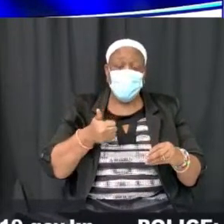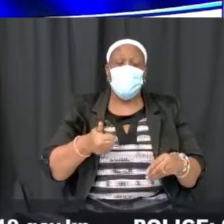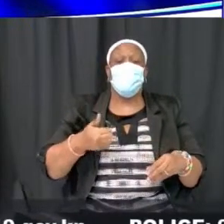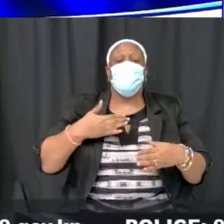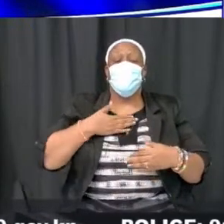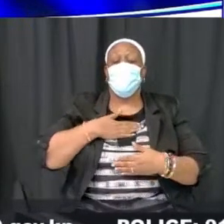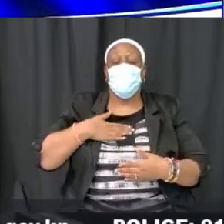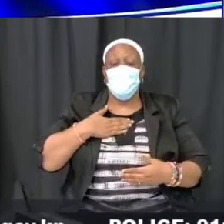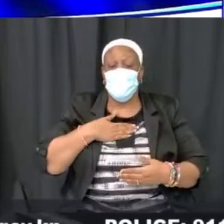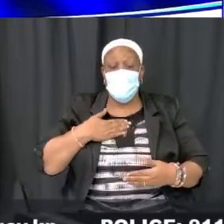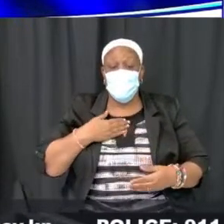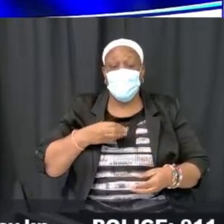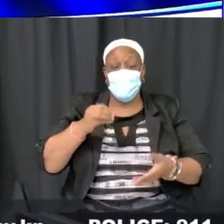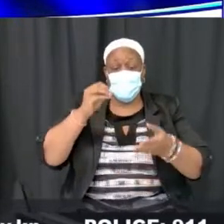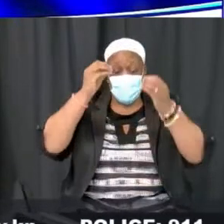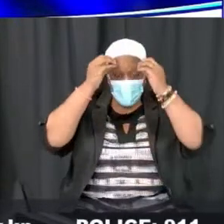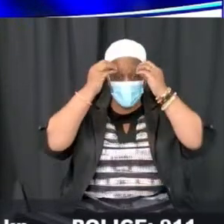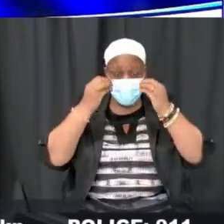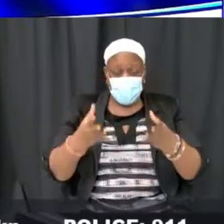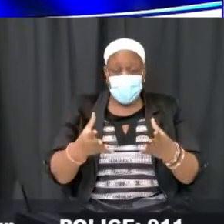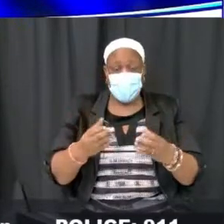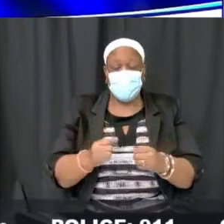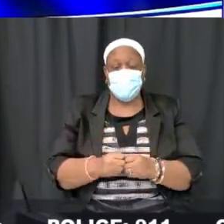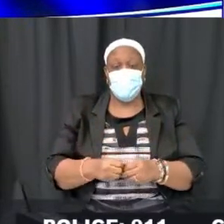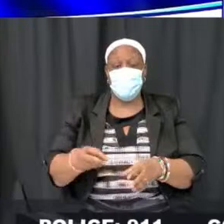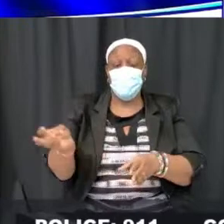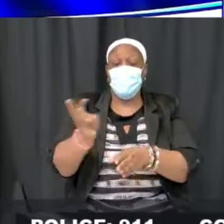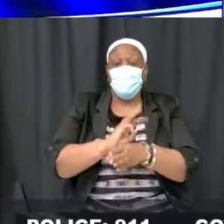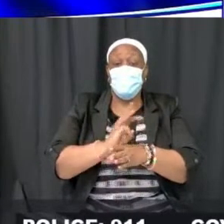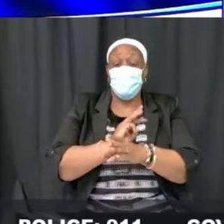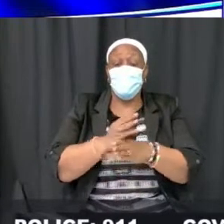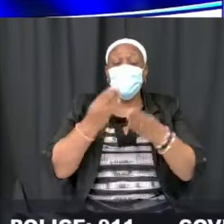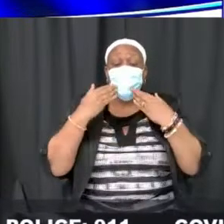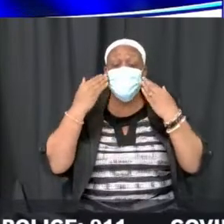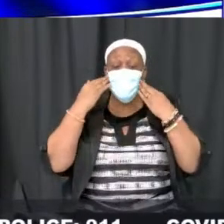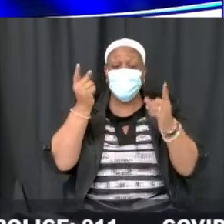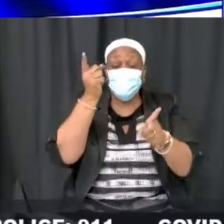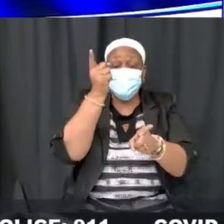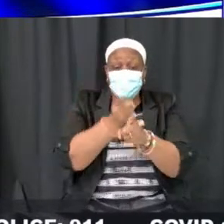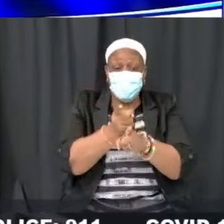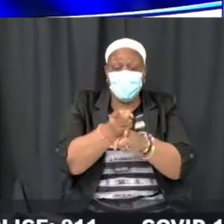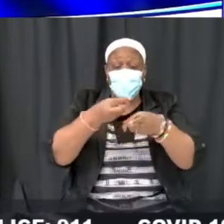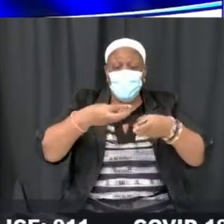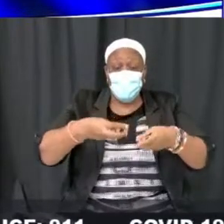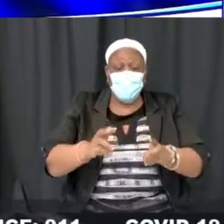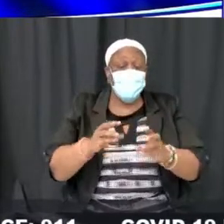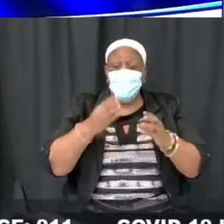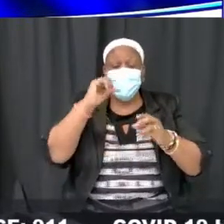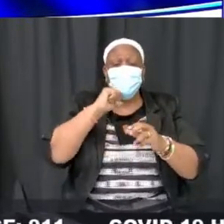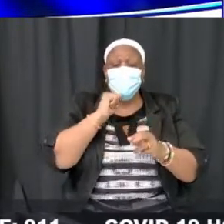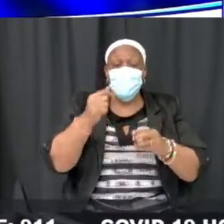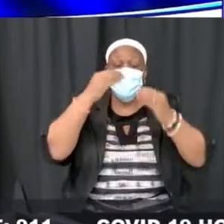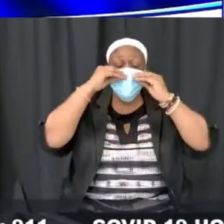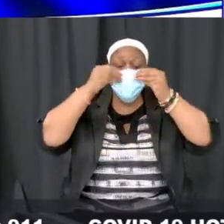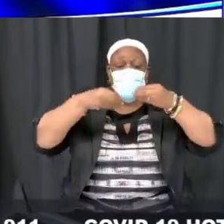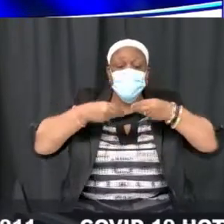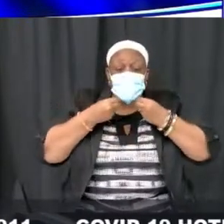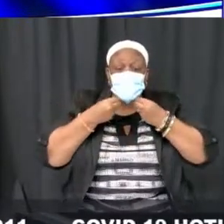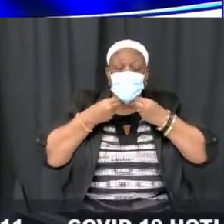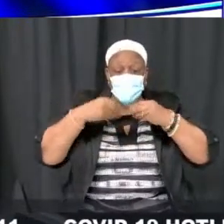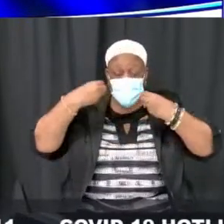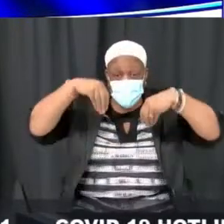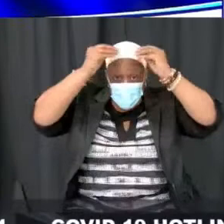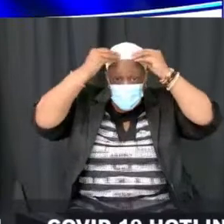safety. Wear your masks correctly at all times. It would be in your best interest to have